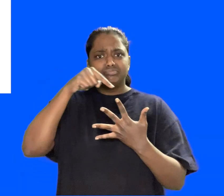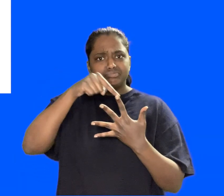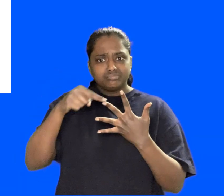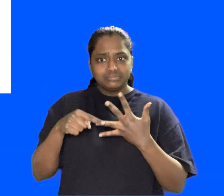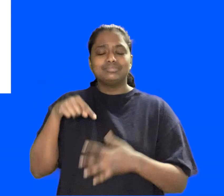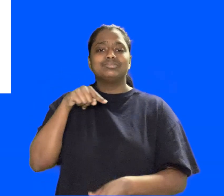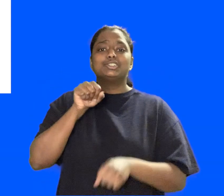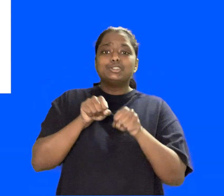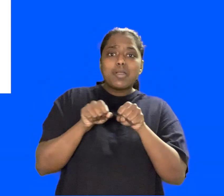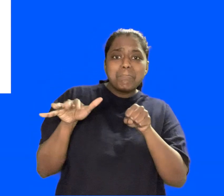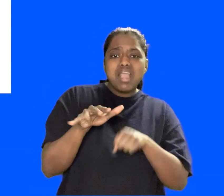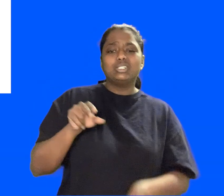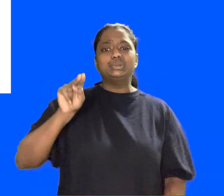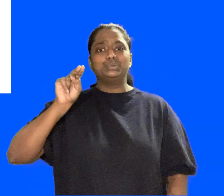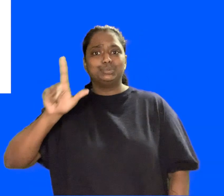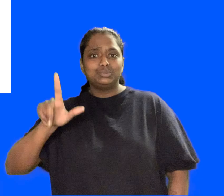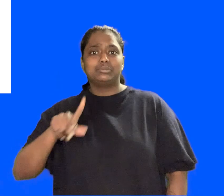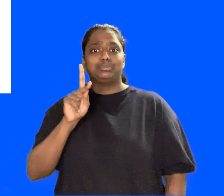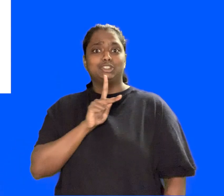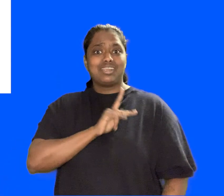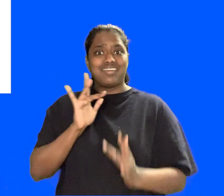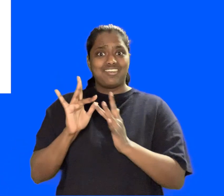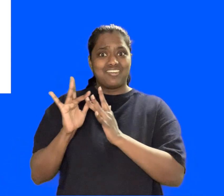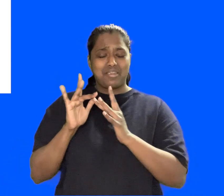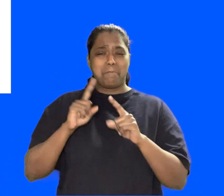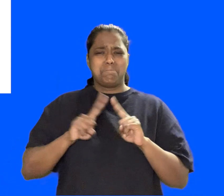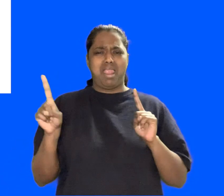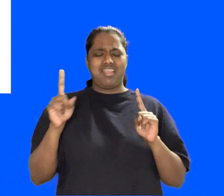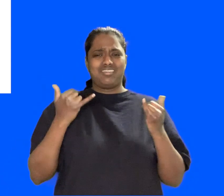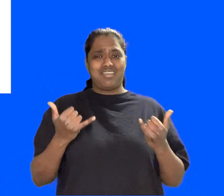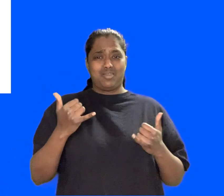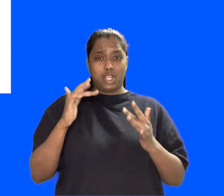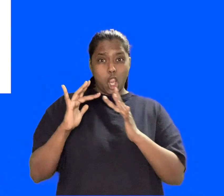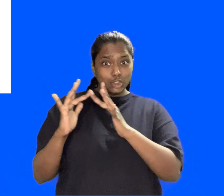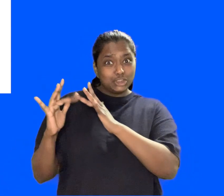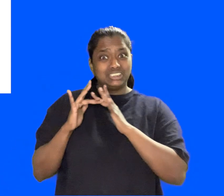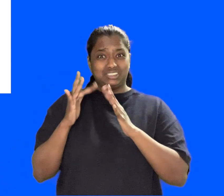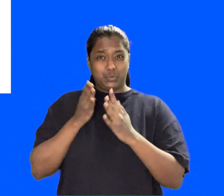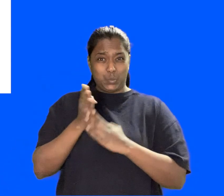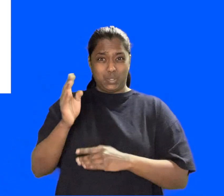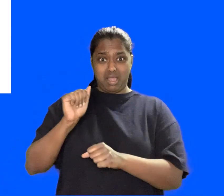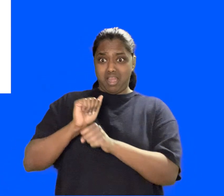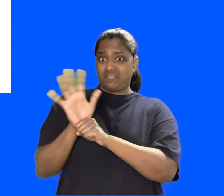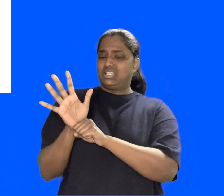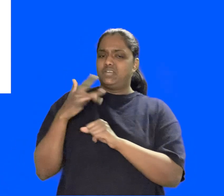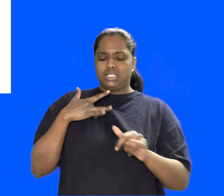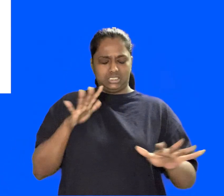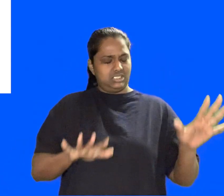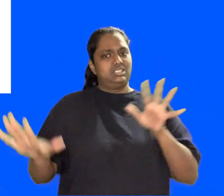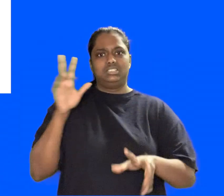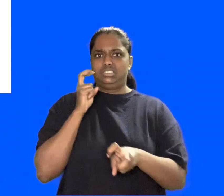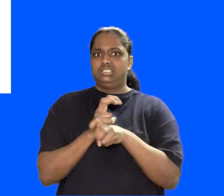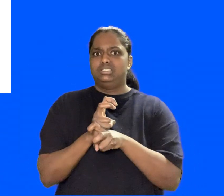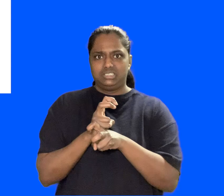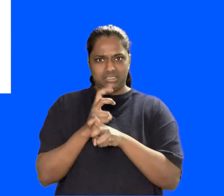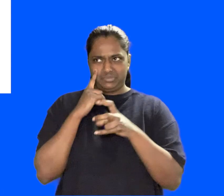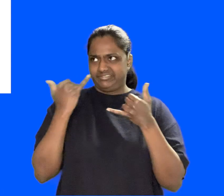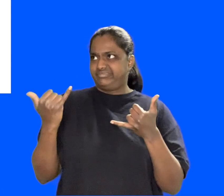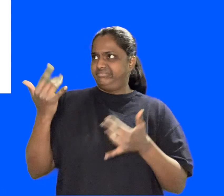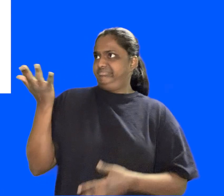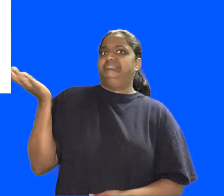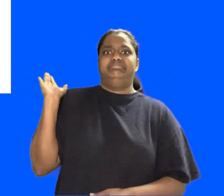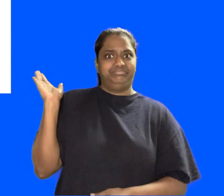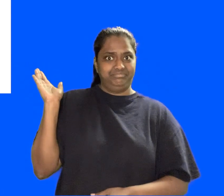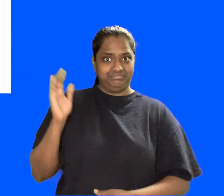newsletters, and her personal network. However, she feels that networking during COVID is difficult given the online kind